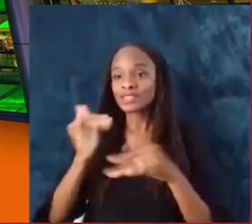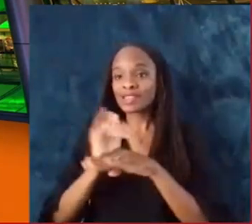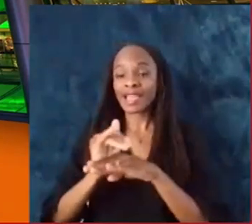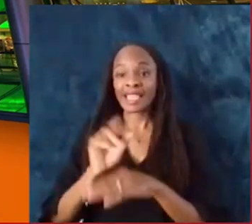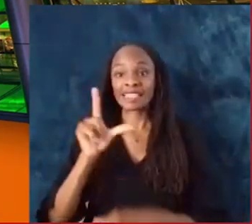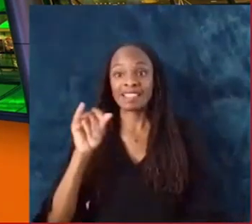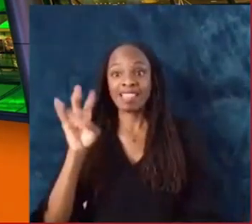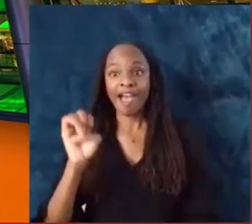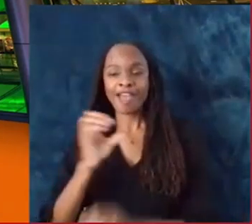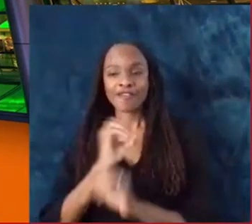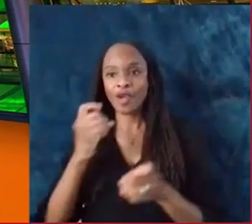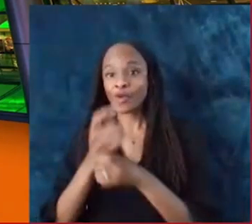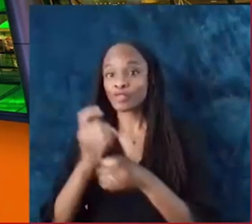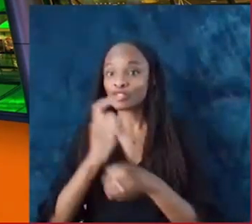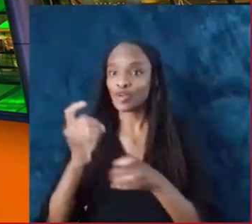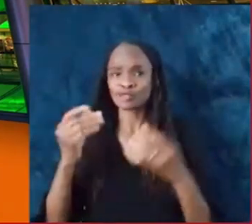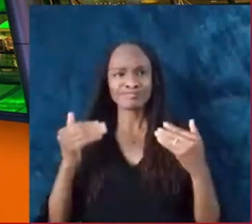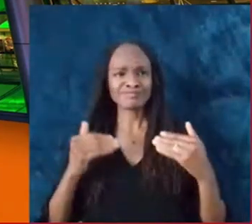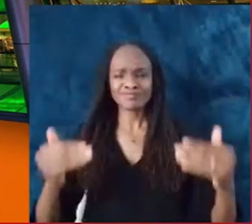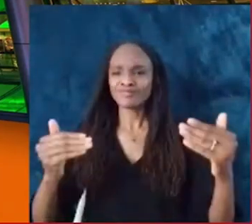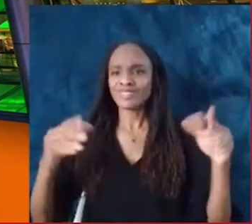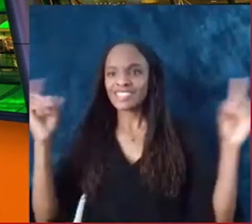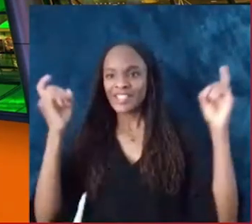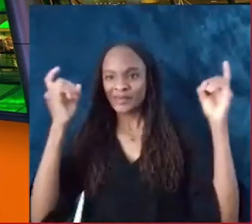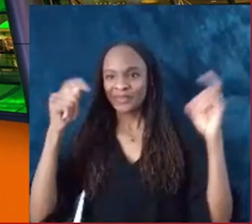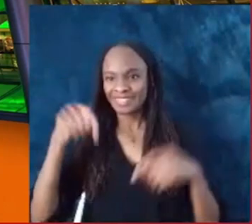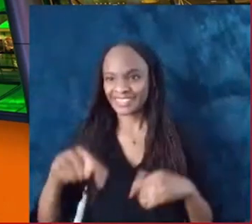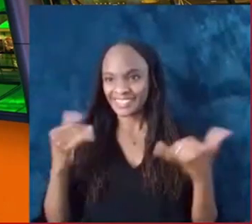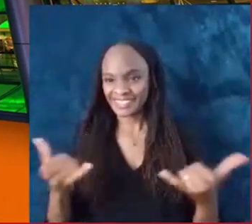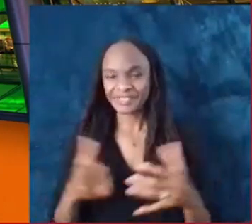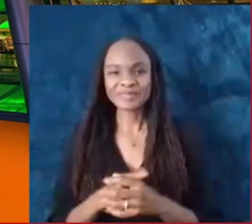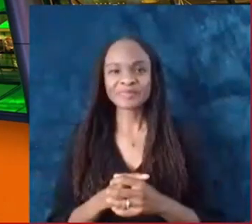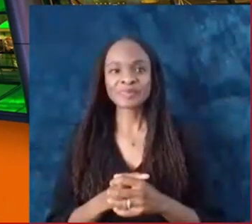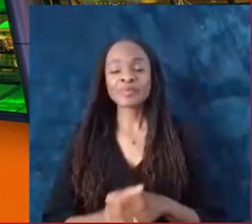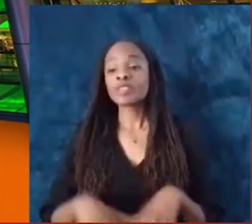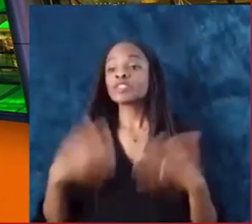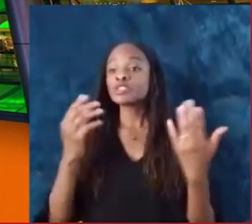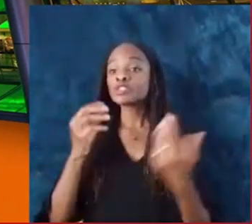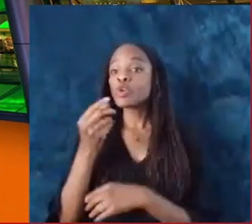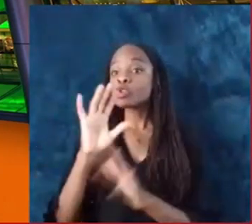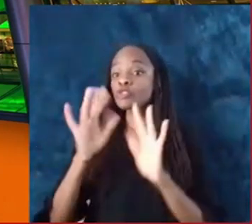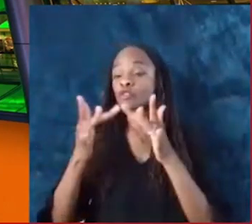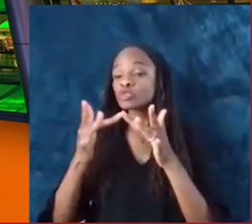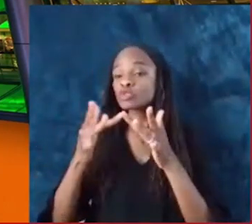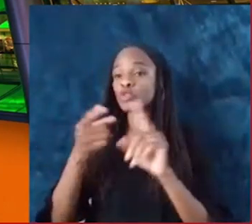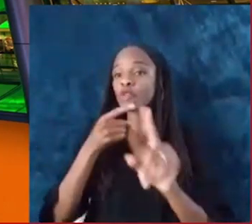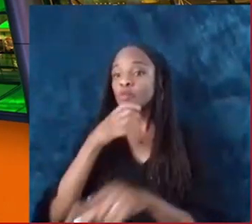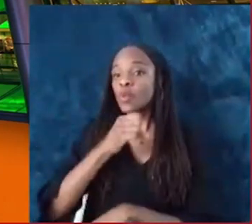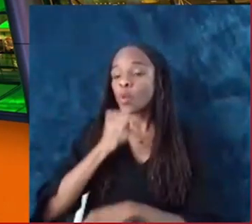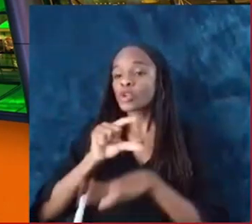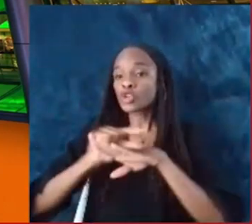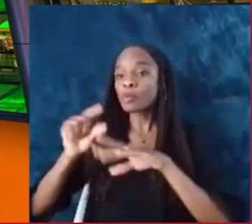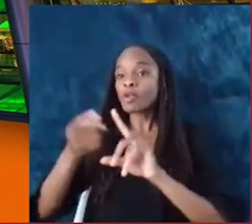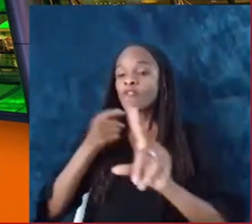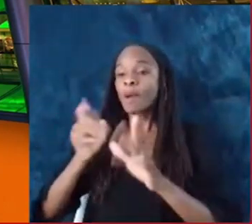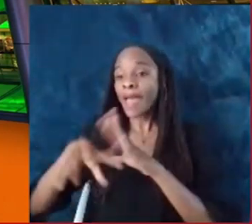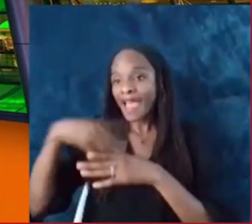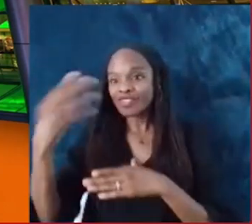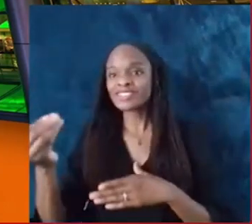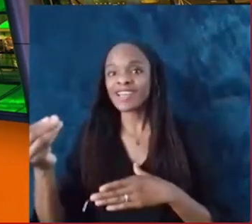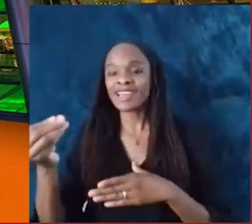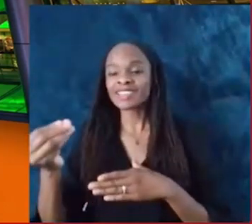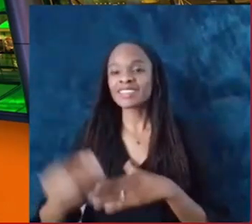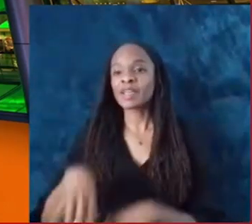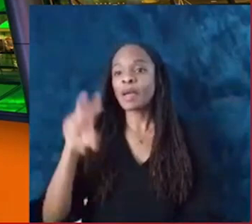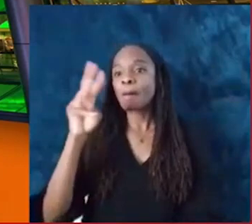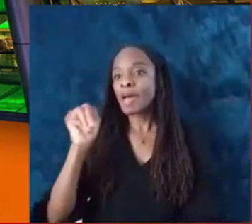So let's get this celebration started. We are coming to you virtually on the orange carpet from outside the